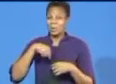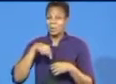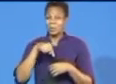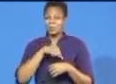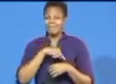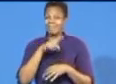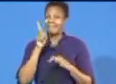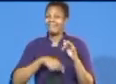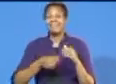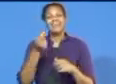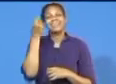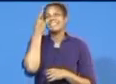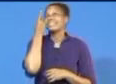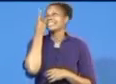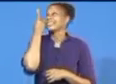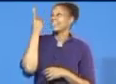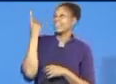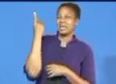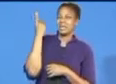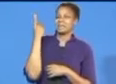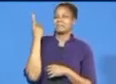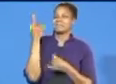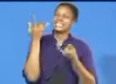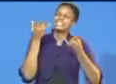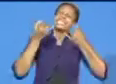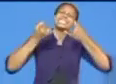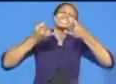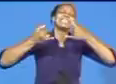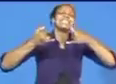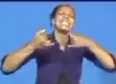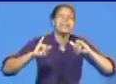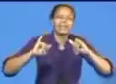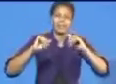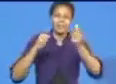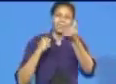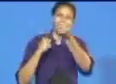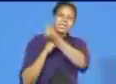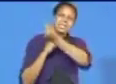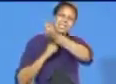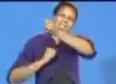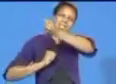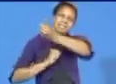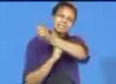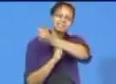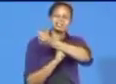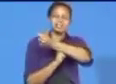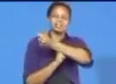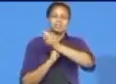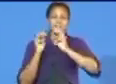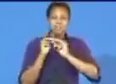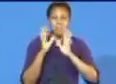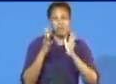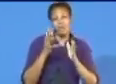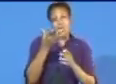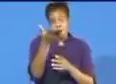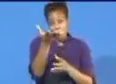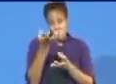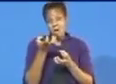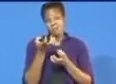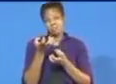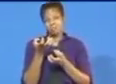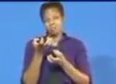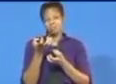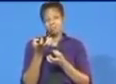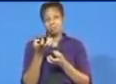you, is still fundamental to the miracle that you're seeking.